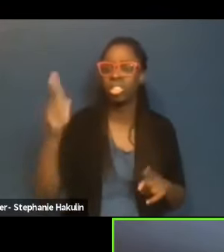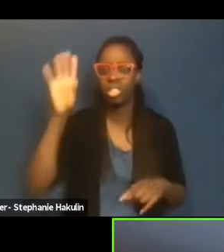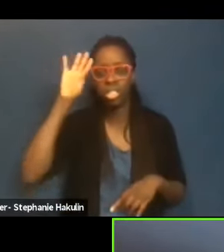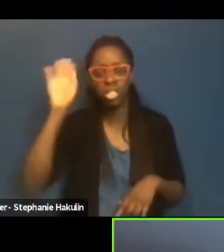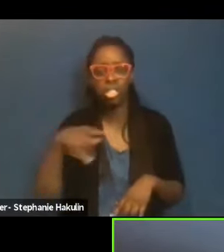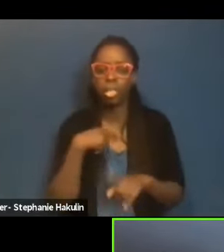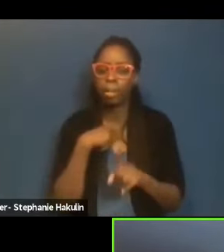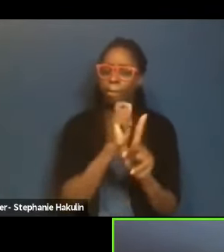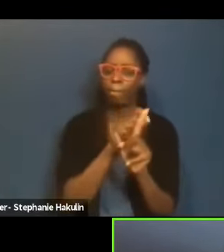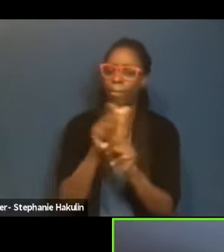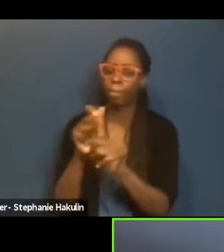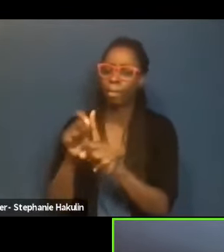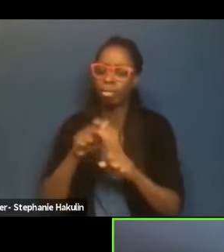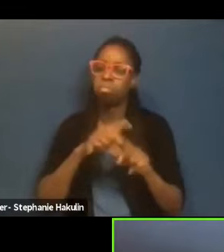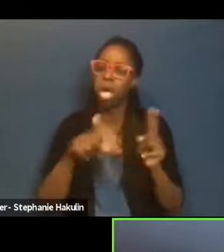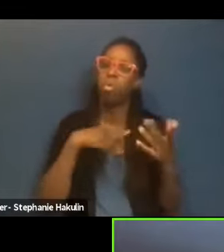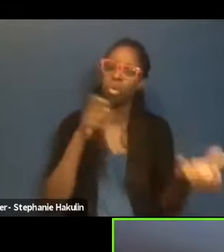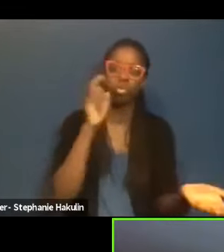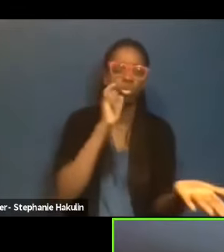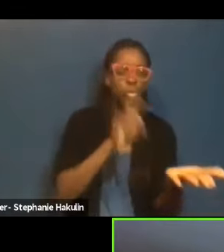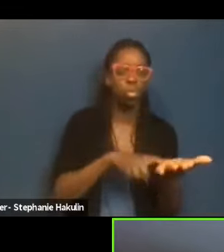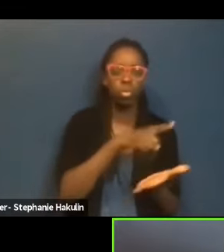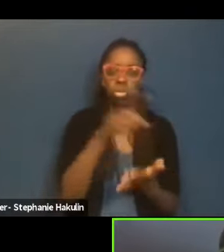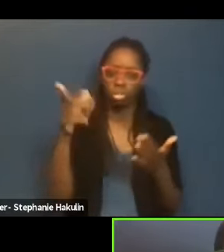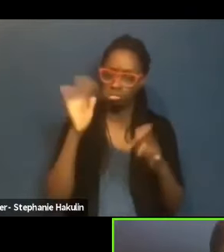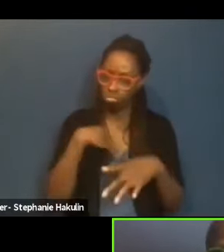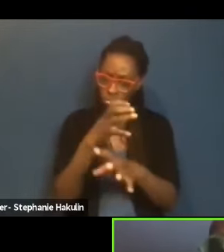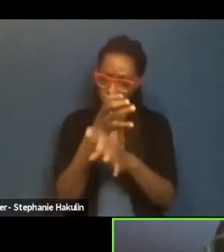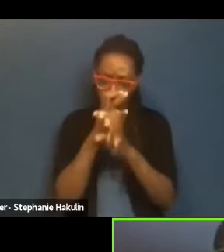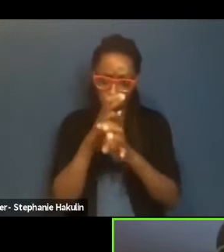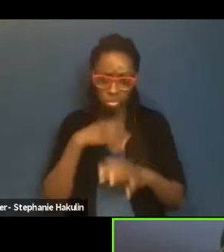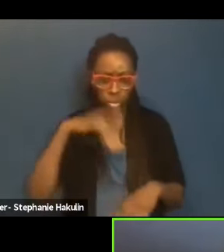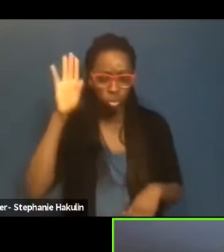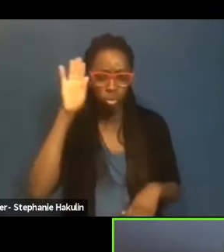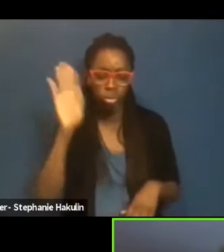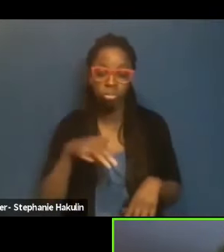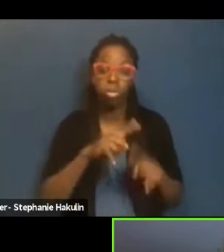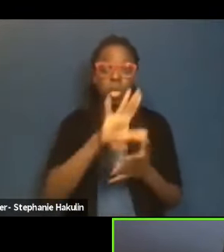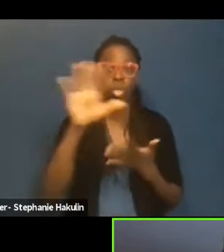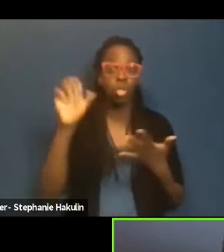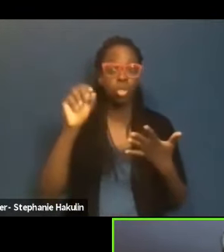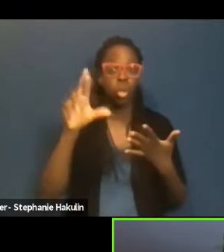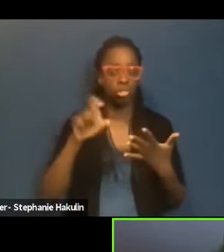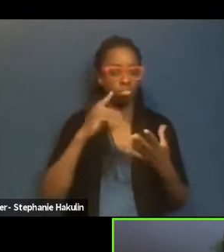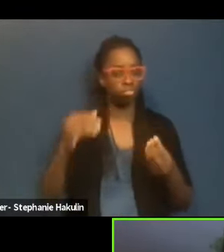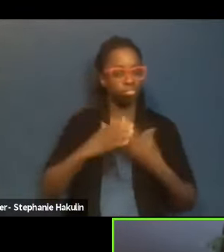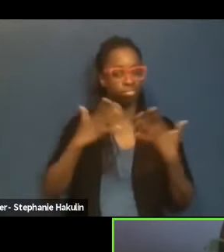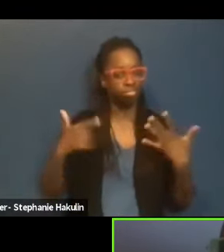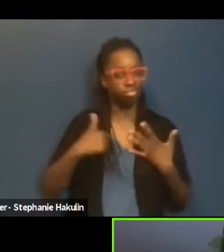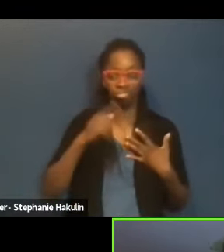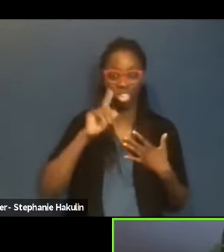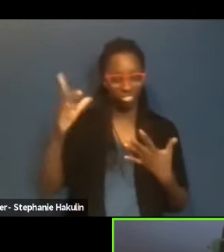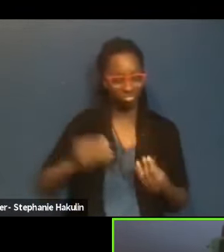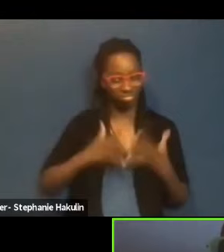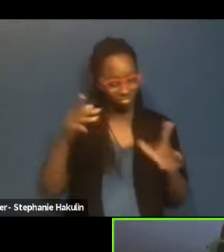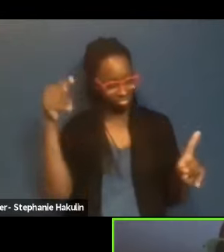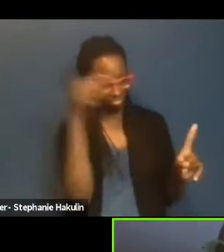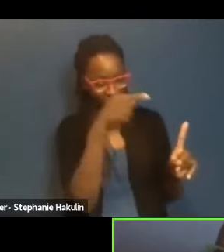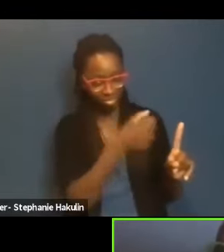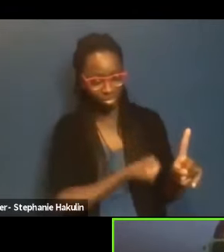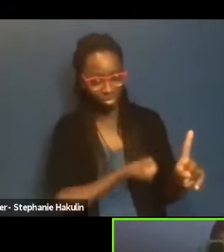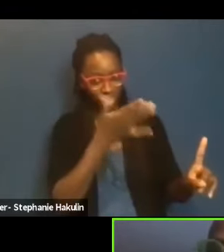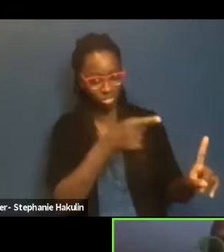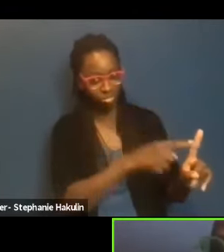All I know is that it's not your scores that are moving me. It is these poems that are moving me. Thank you, poets. Thank you,